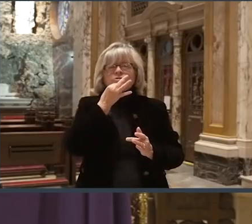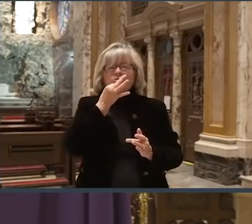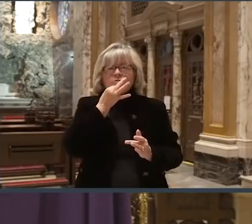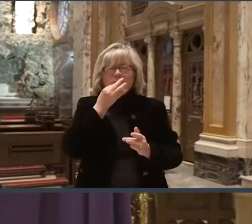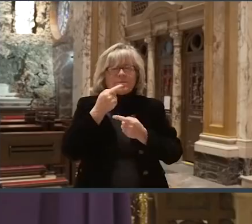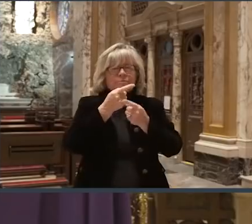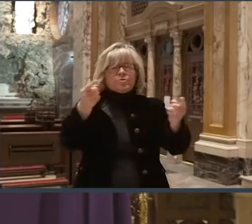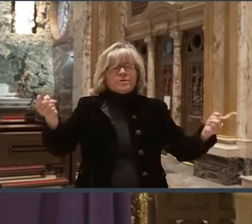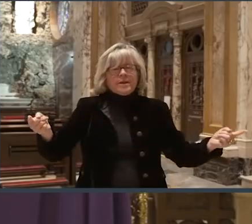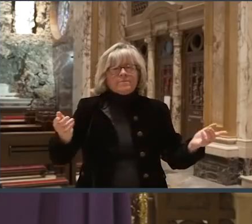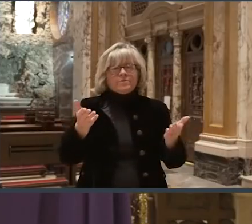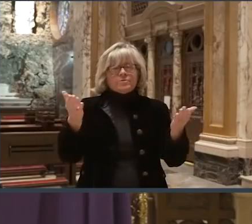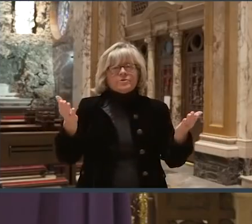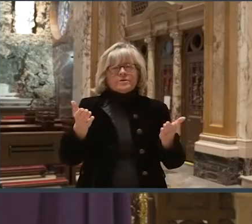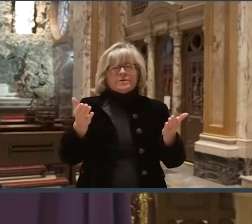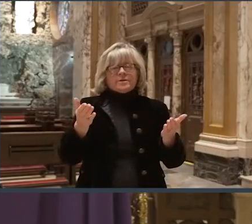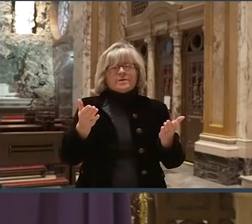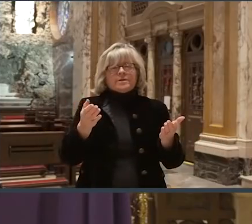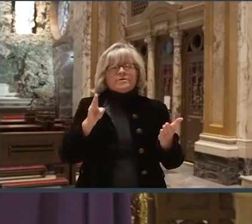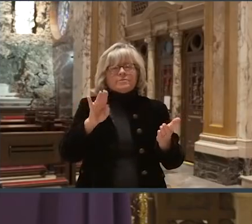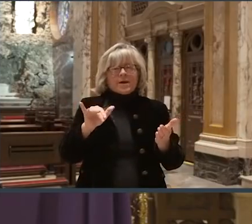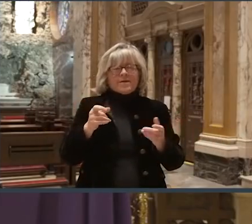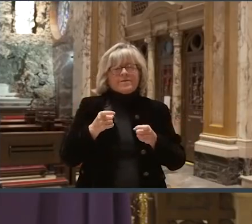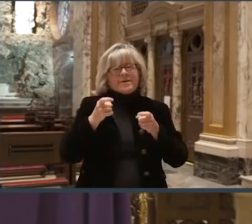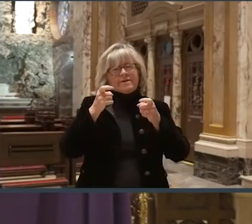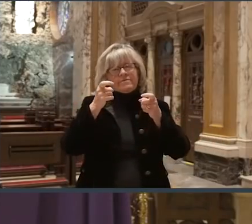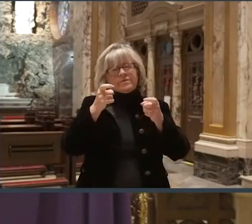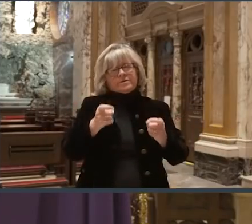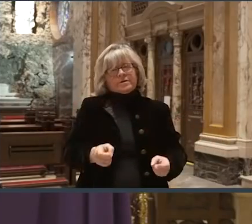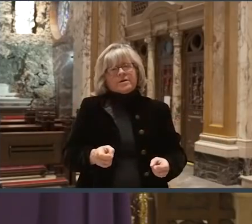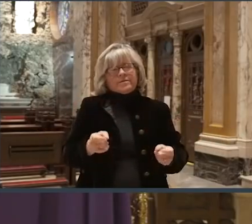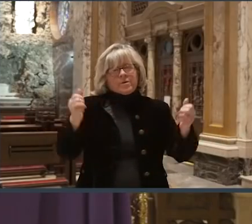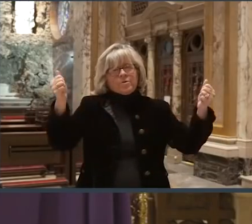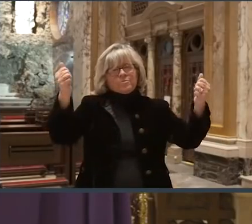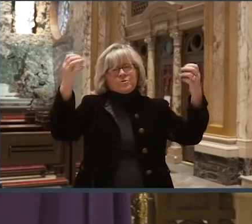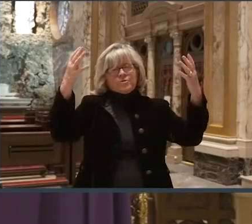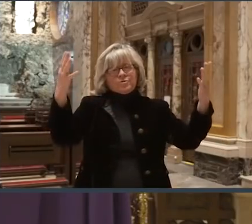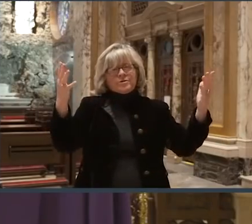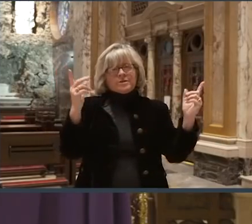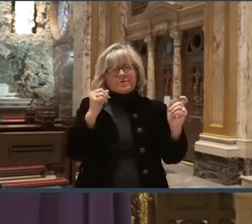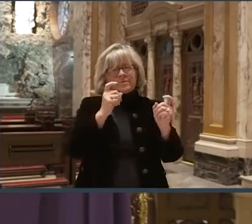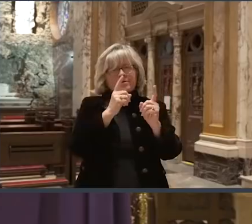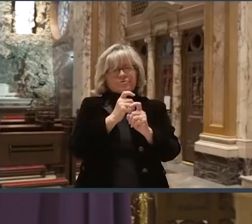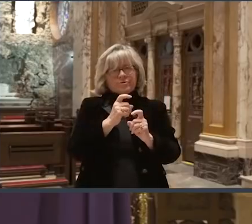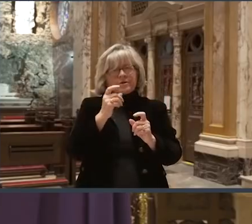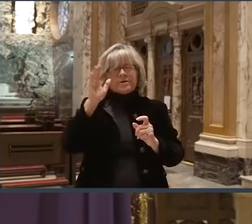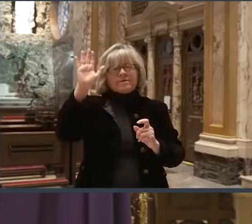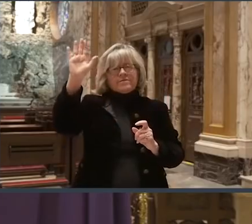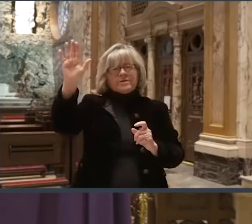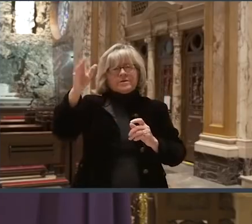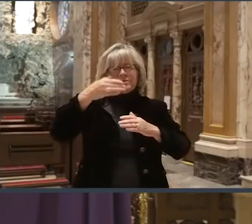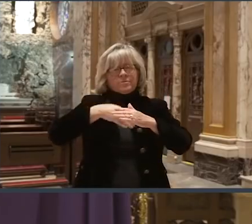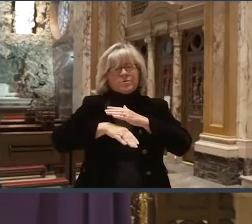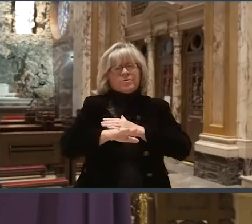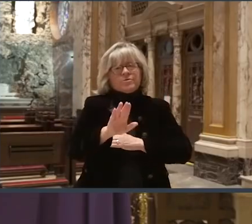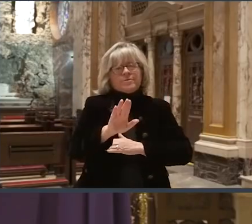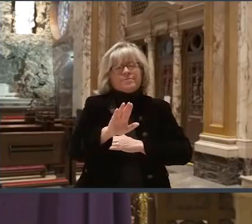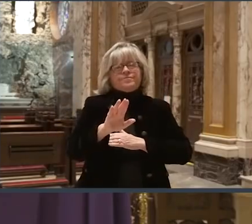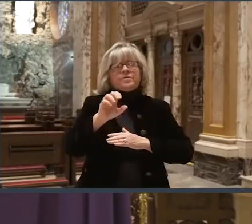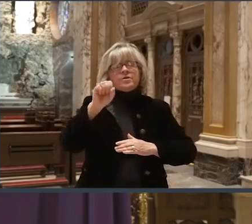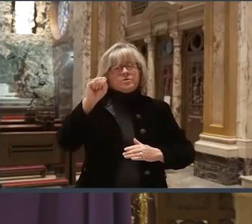he came. It is by his gift that already we rejoice at the mystery of his nativity, so that